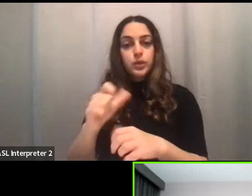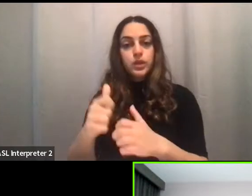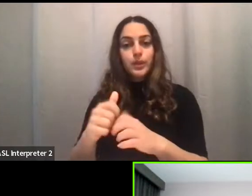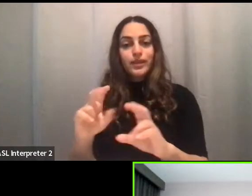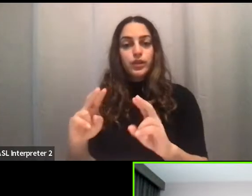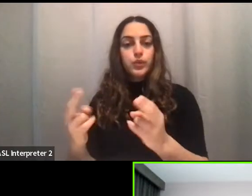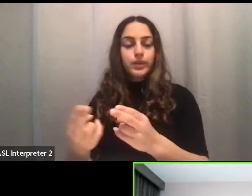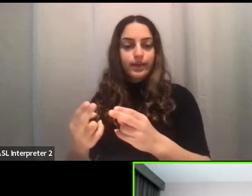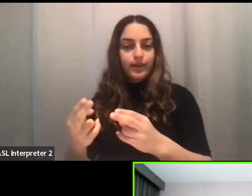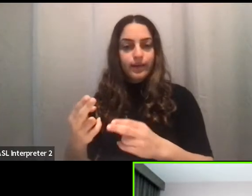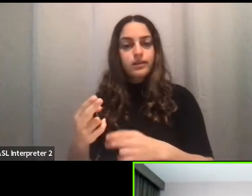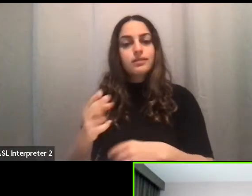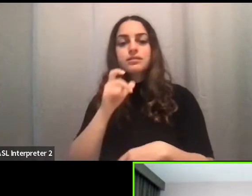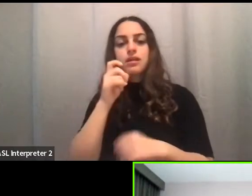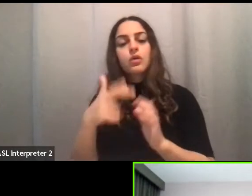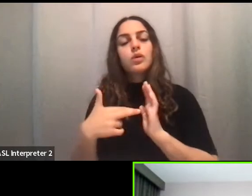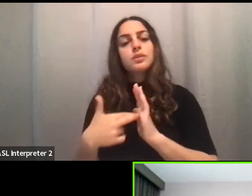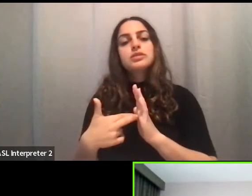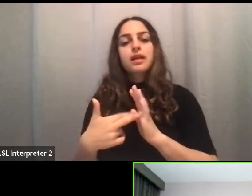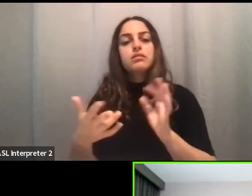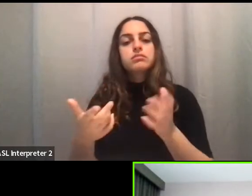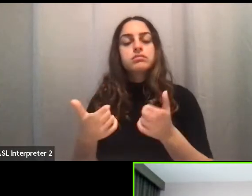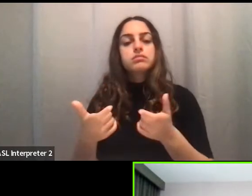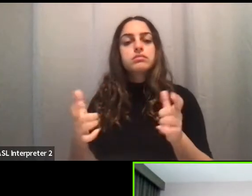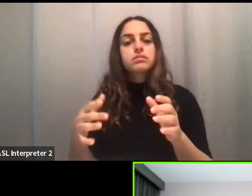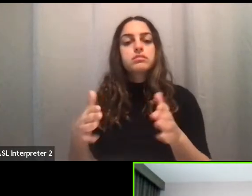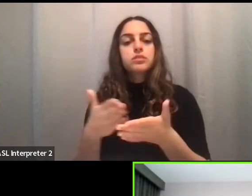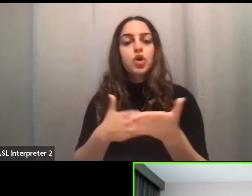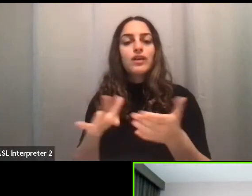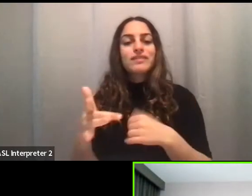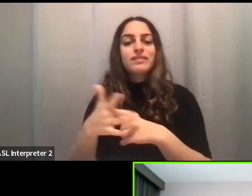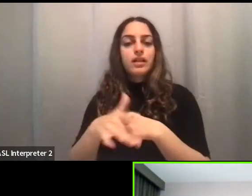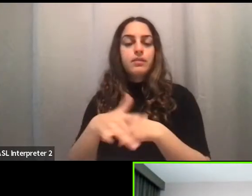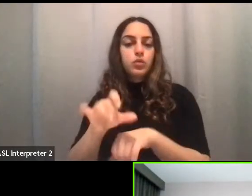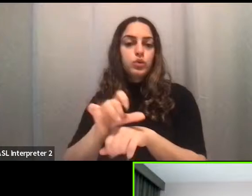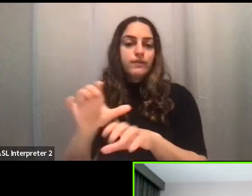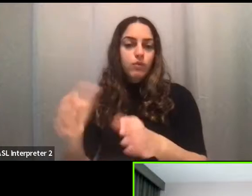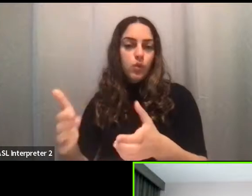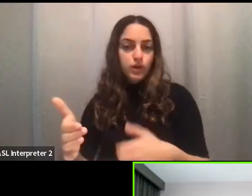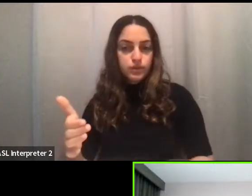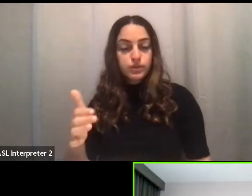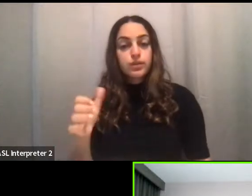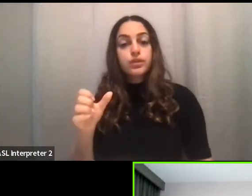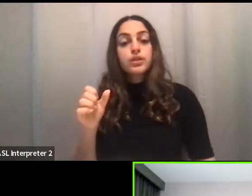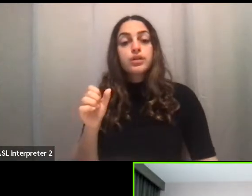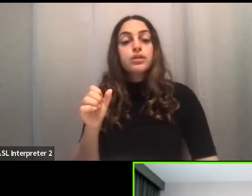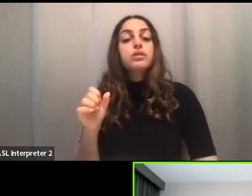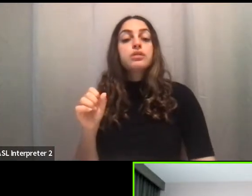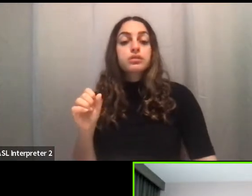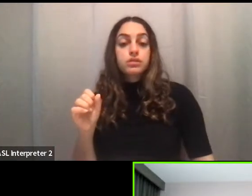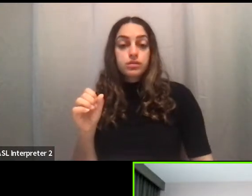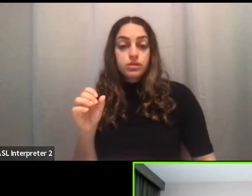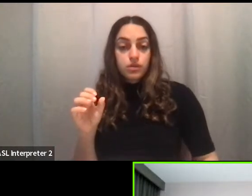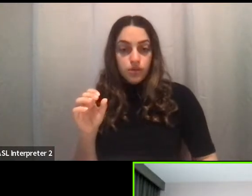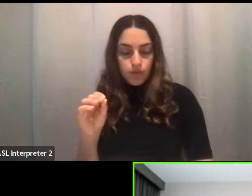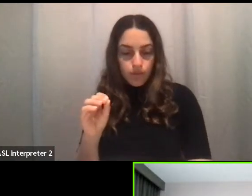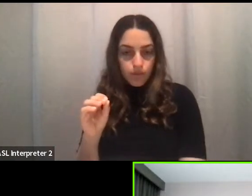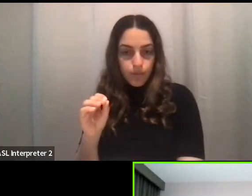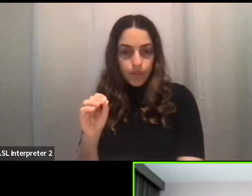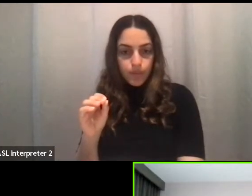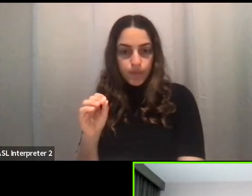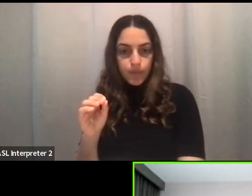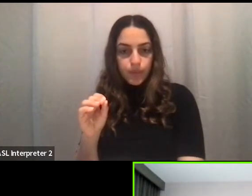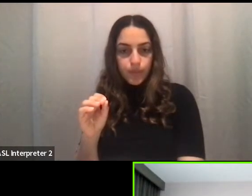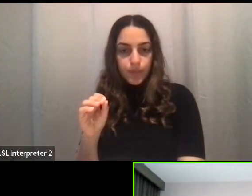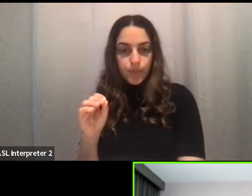doesn't represent a significant part of the available workforce and so to bind a company to using a